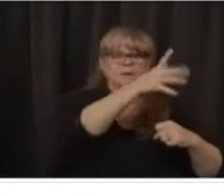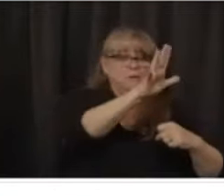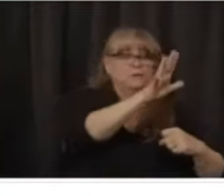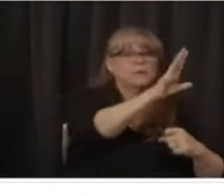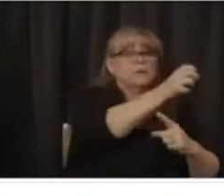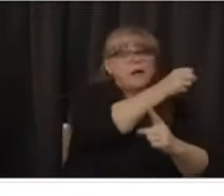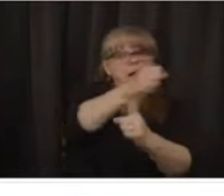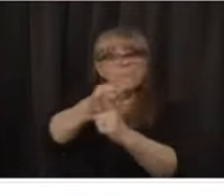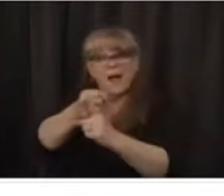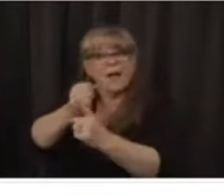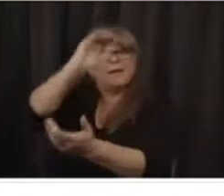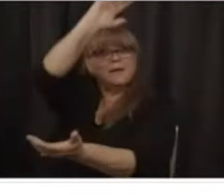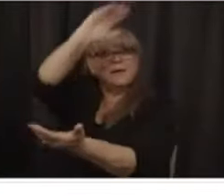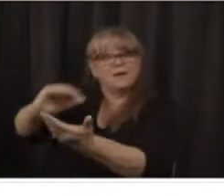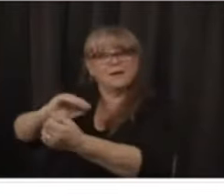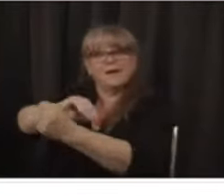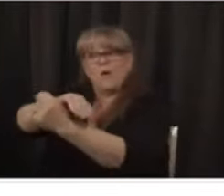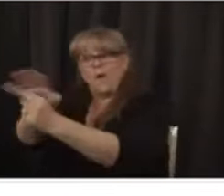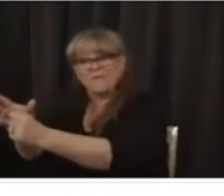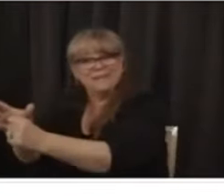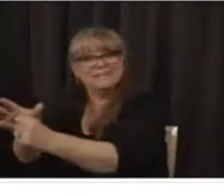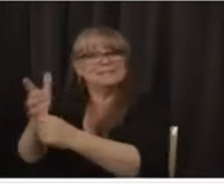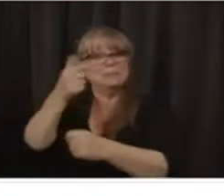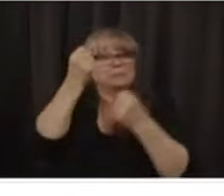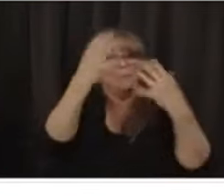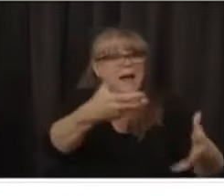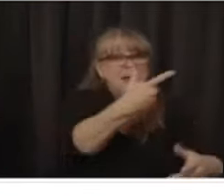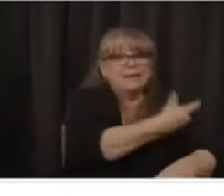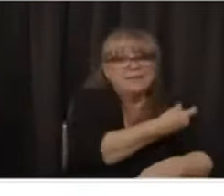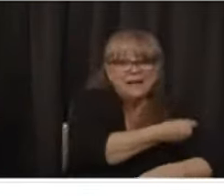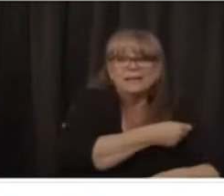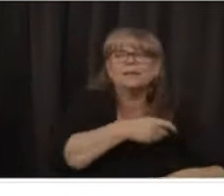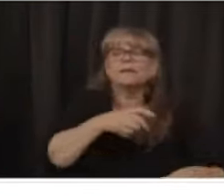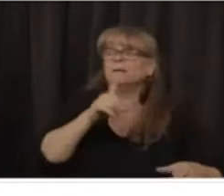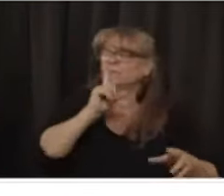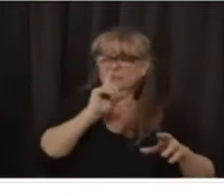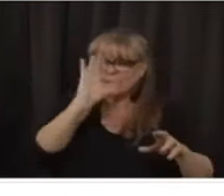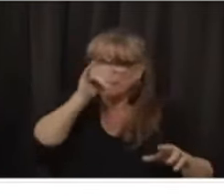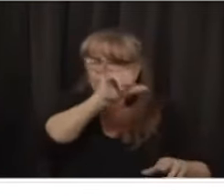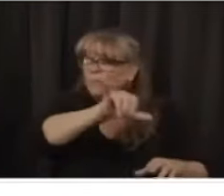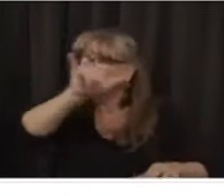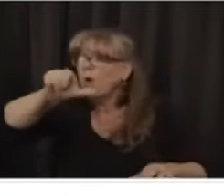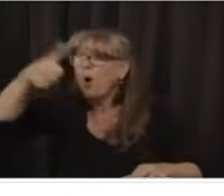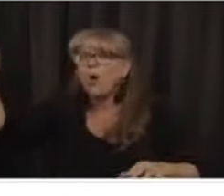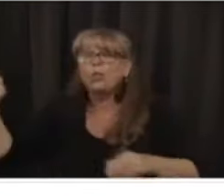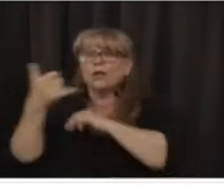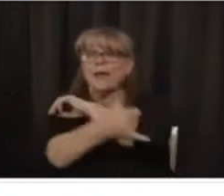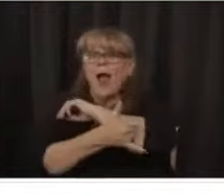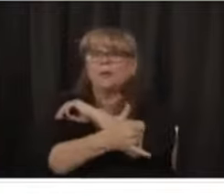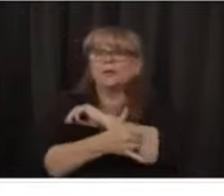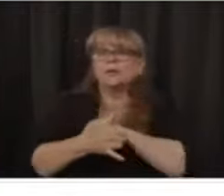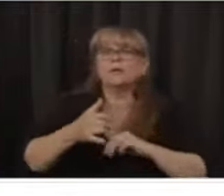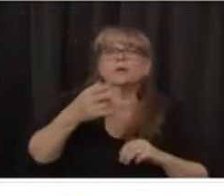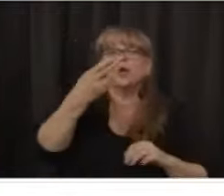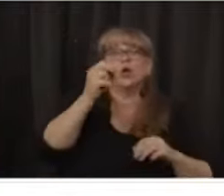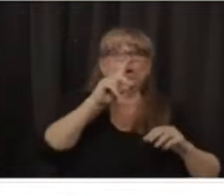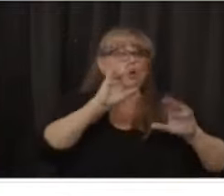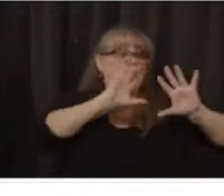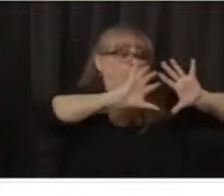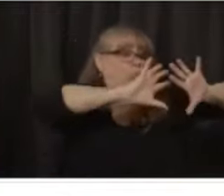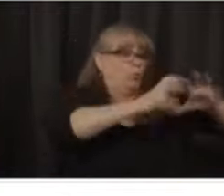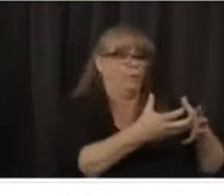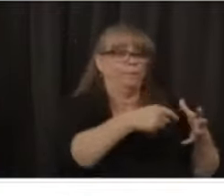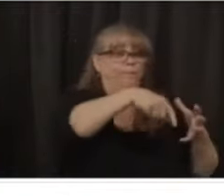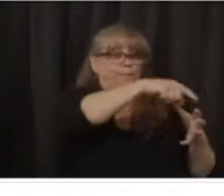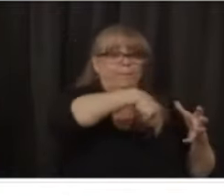rates occurring, again, from county to county. So not at a level of herd immunity, I would say yet, but certainly seeing signs that we're heading in that